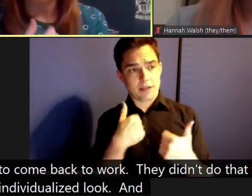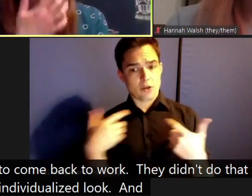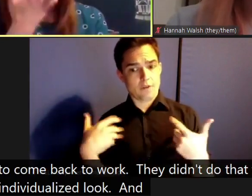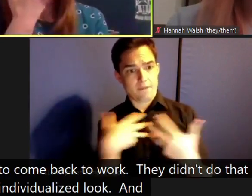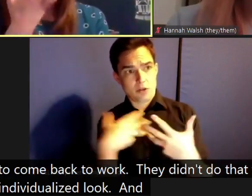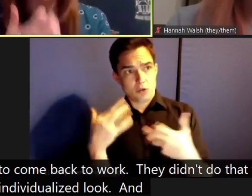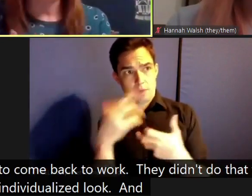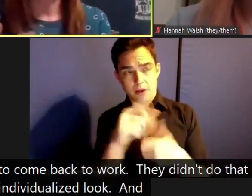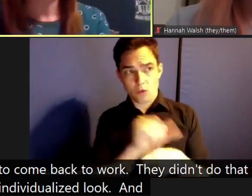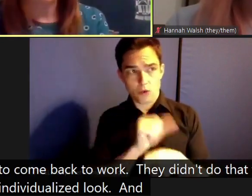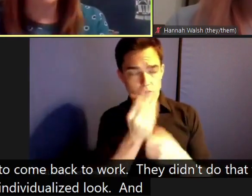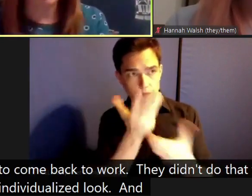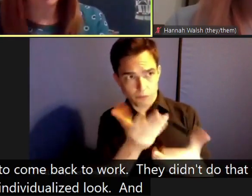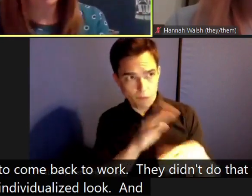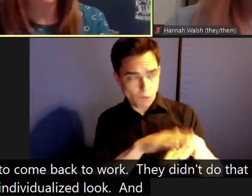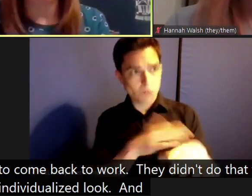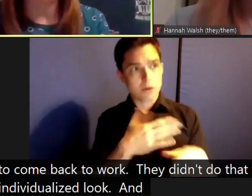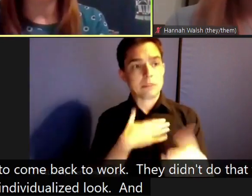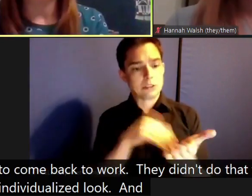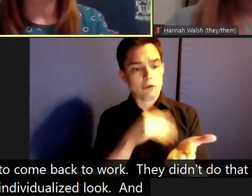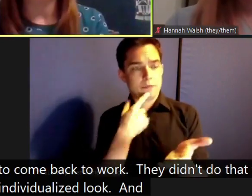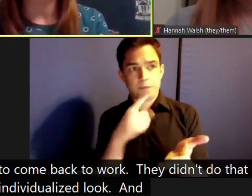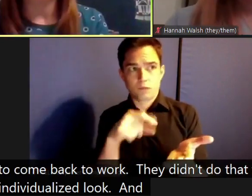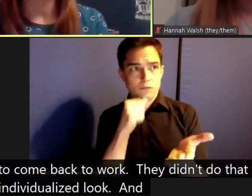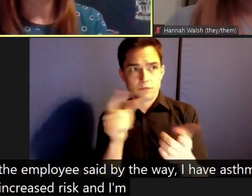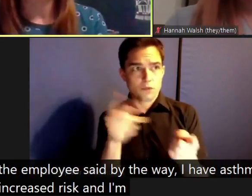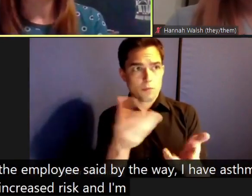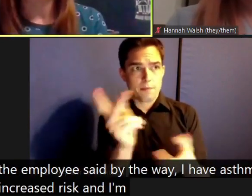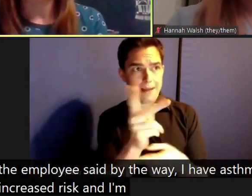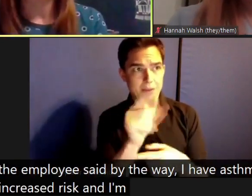coming back. My doctor says I shouldn't come back.